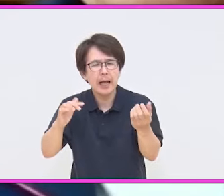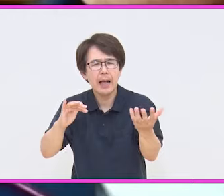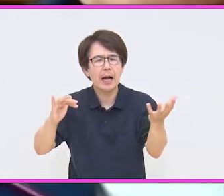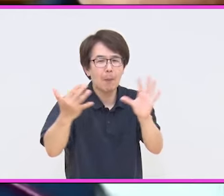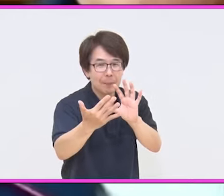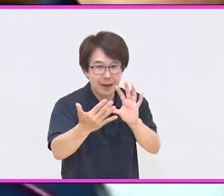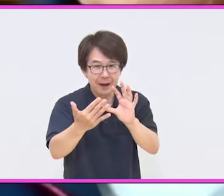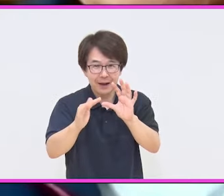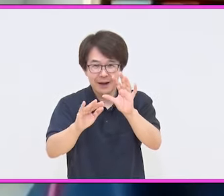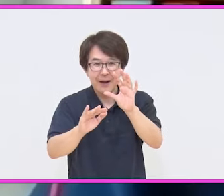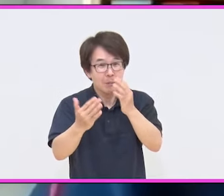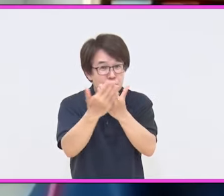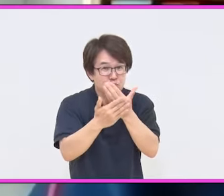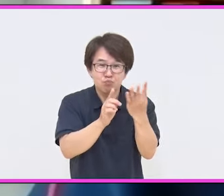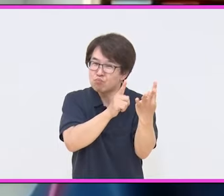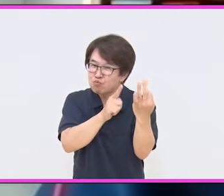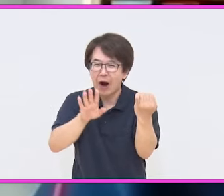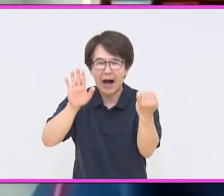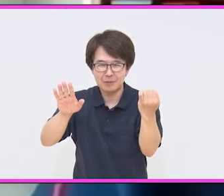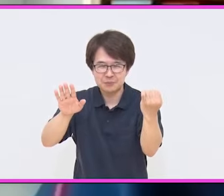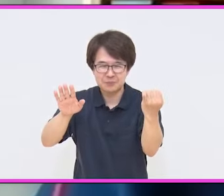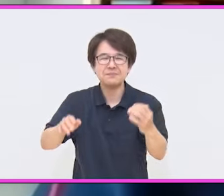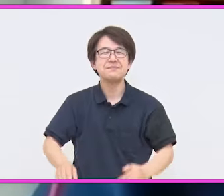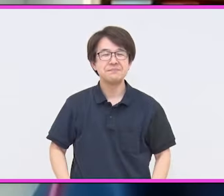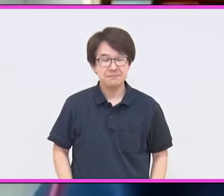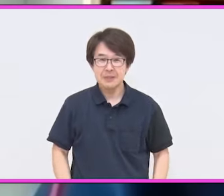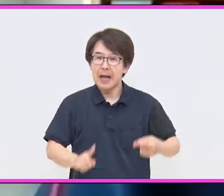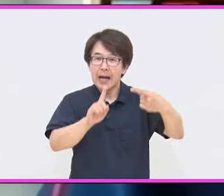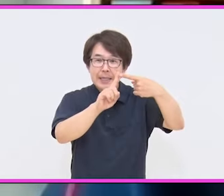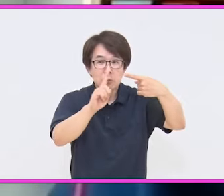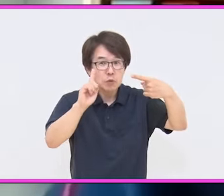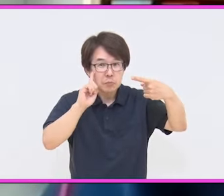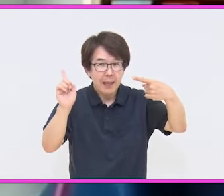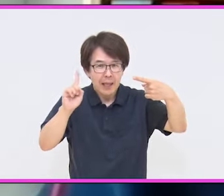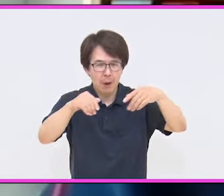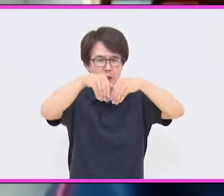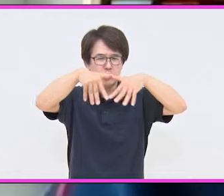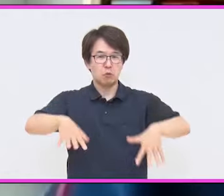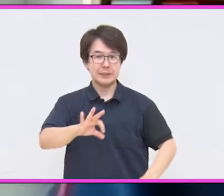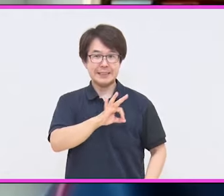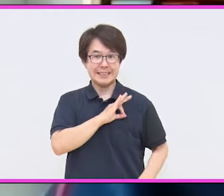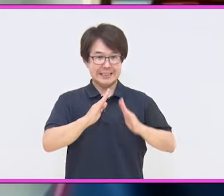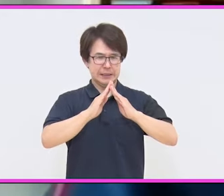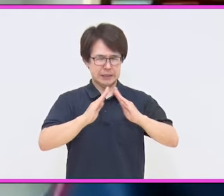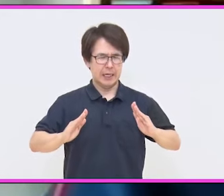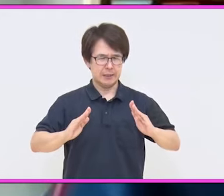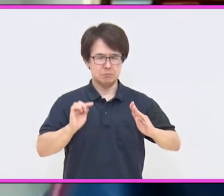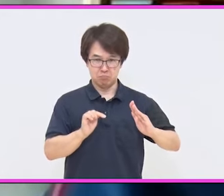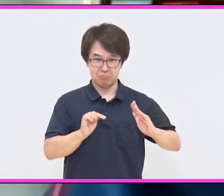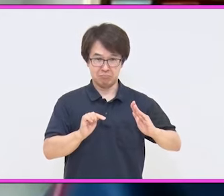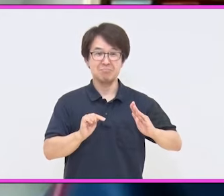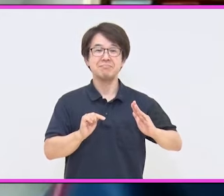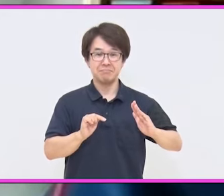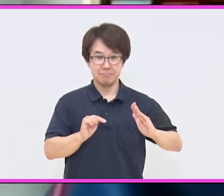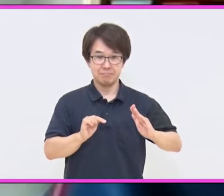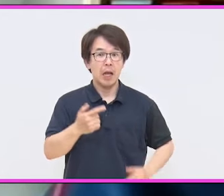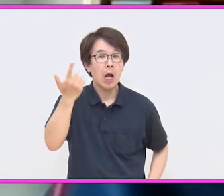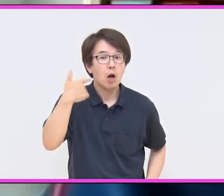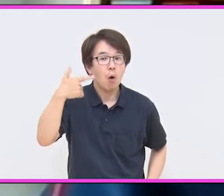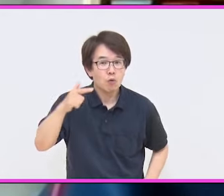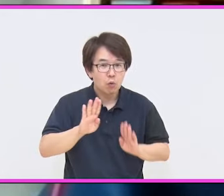London, I think. the first was that the organizing committee for the